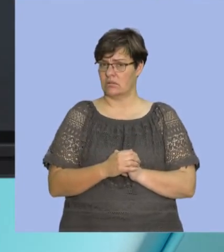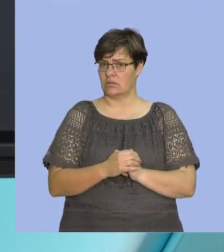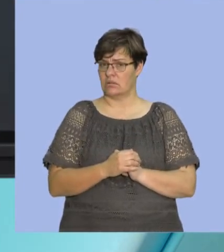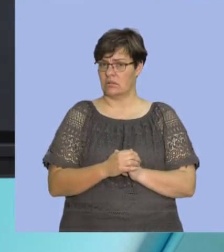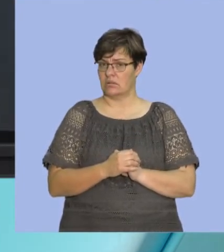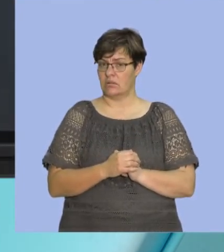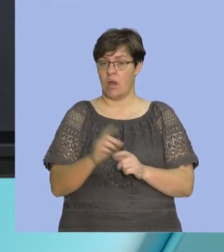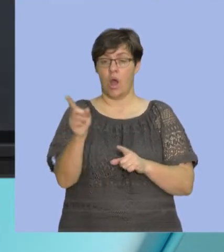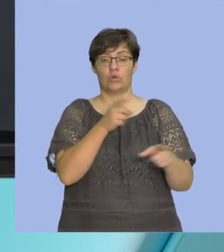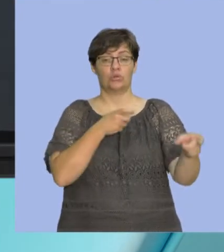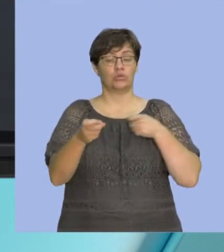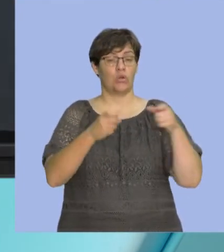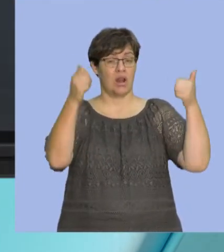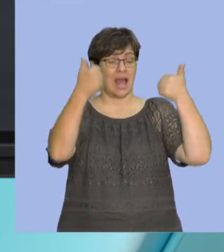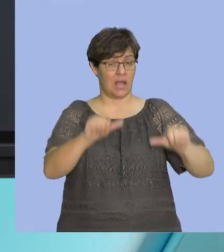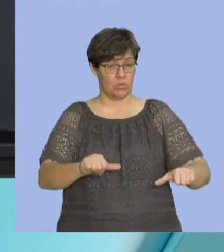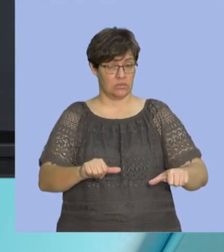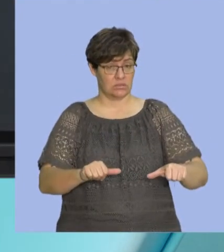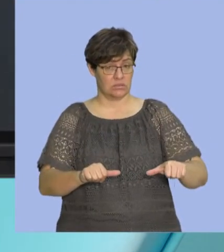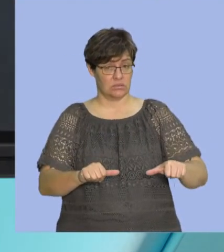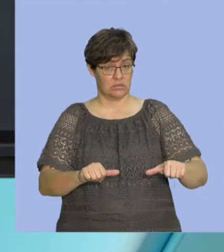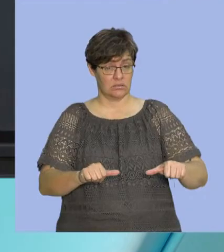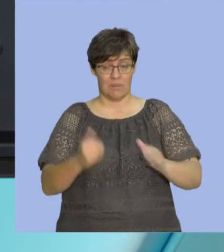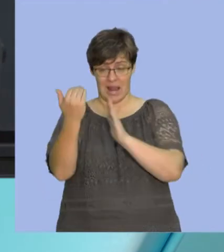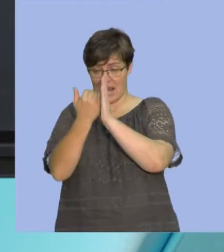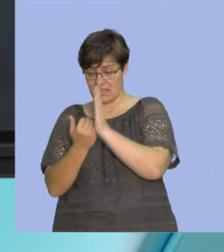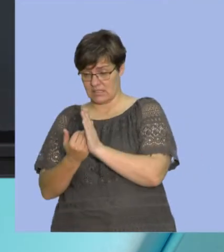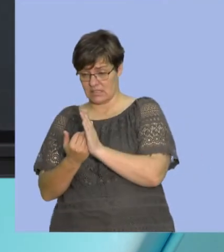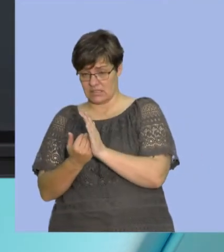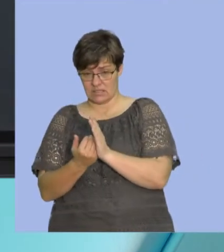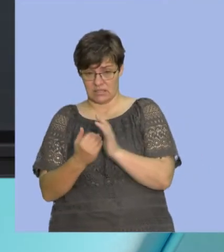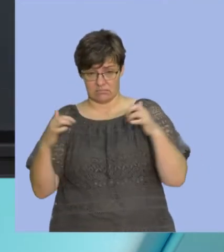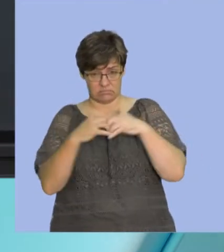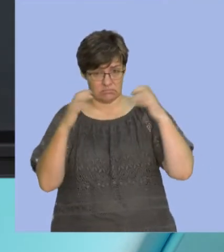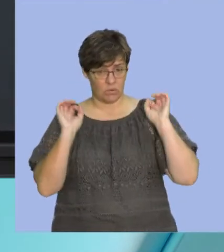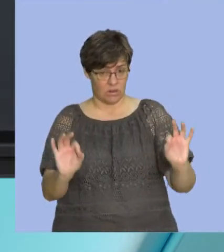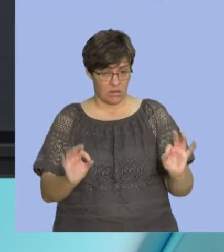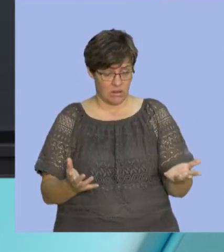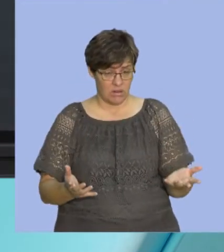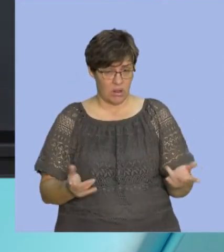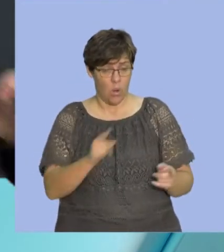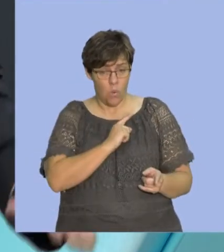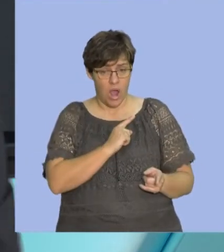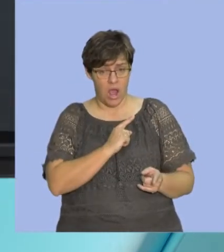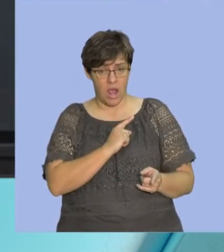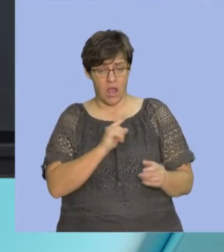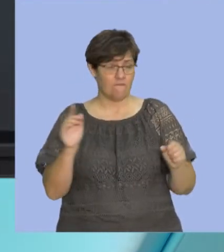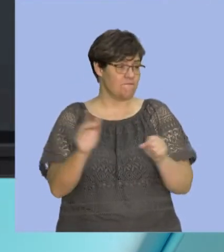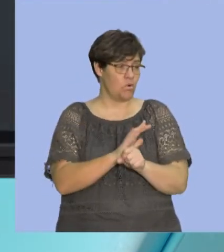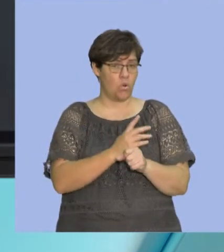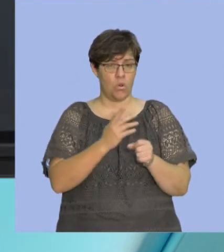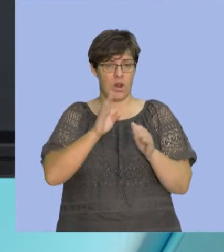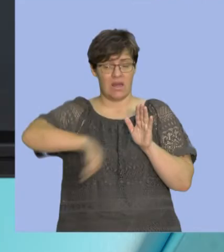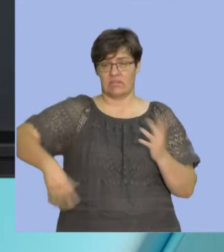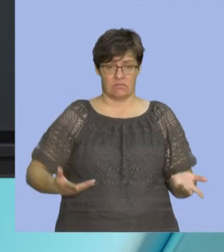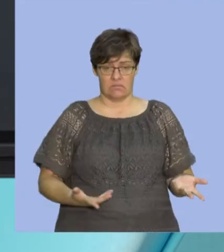will my control account agree with my list if a transaction is left out in totality?